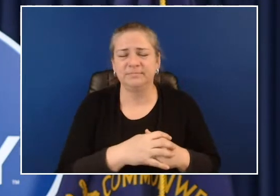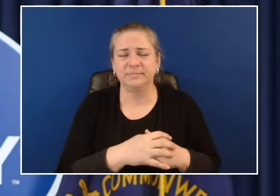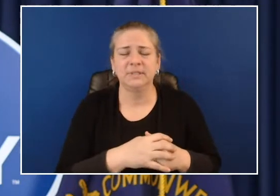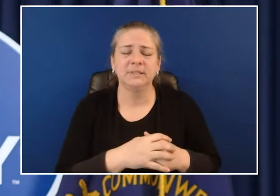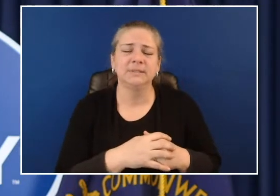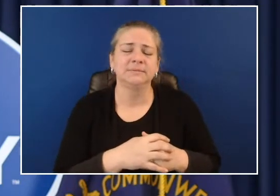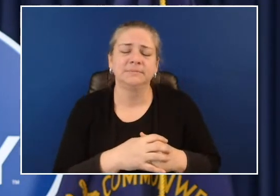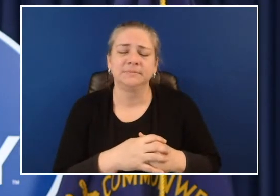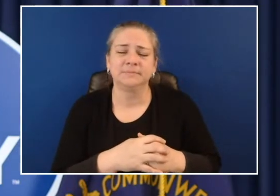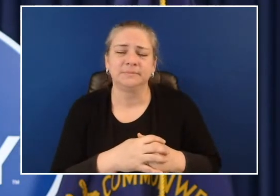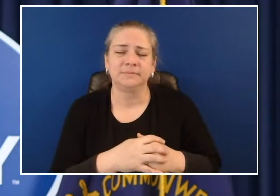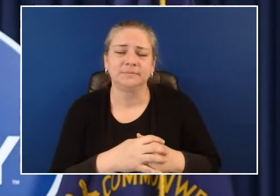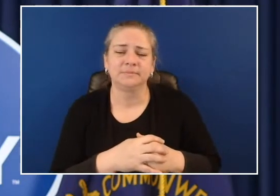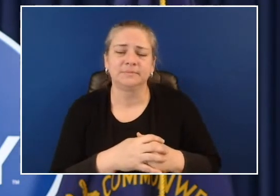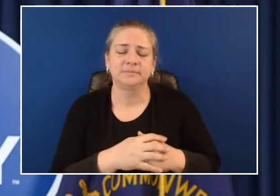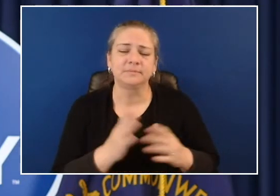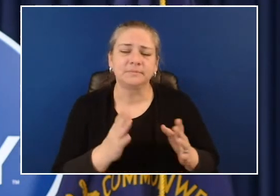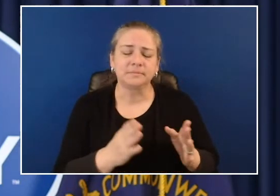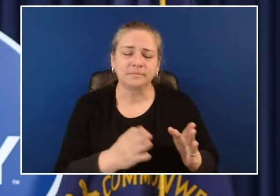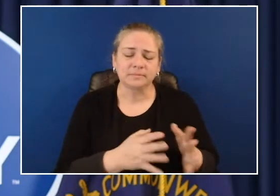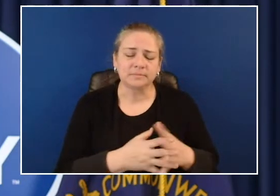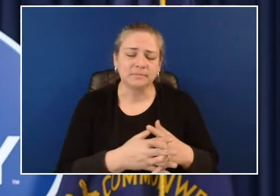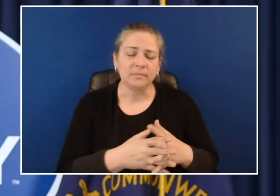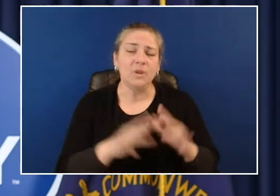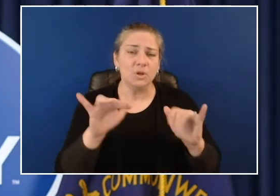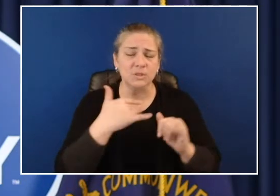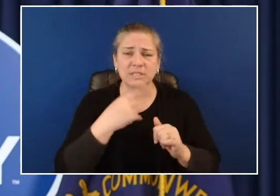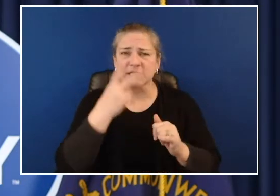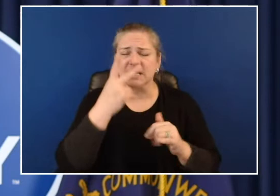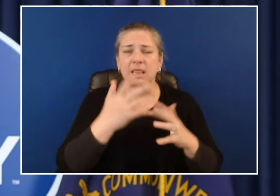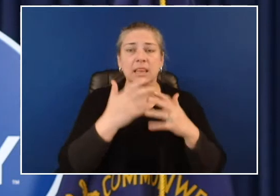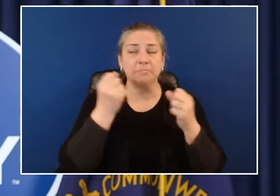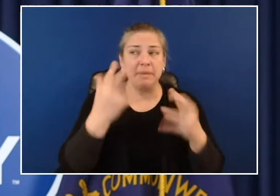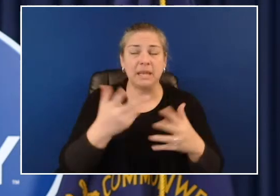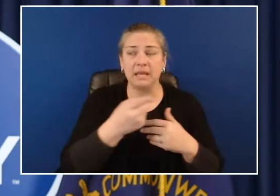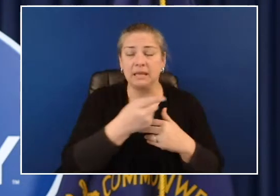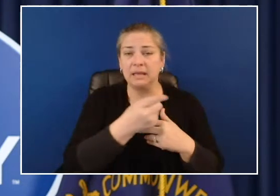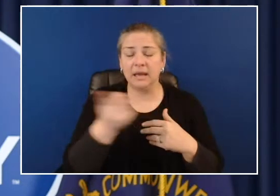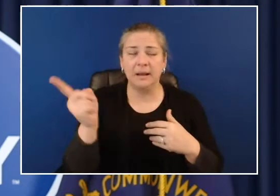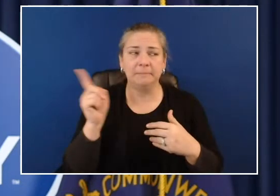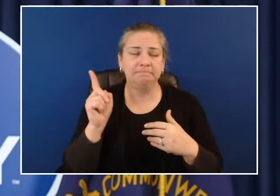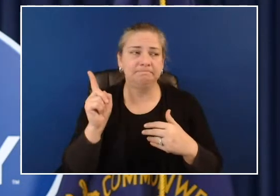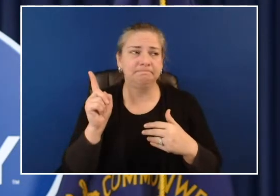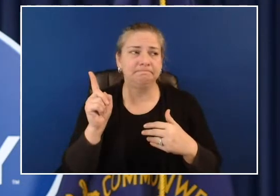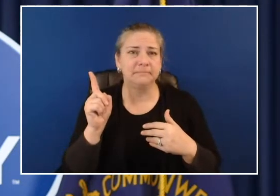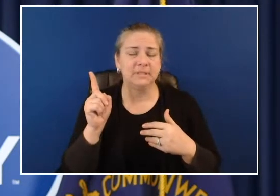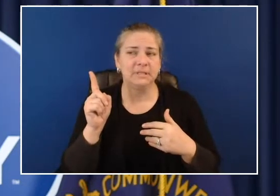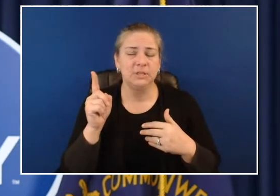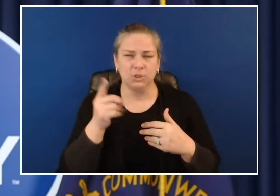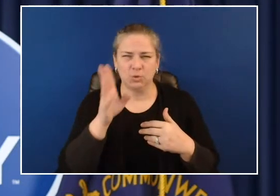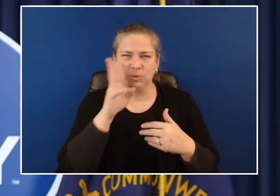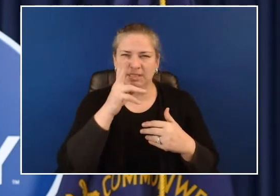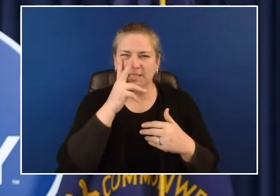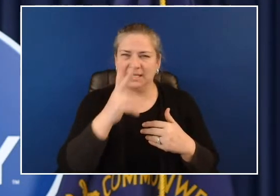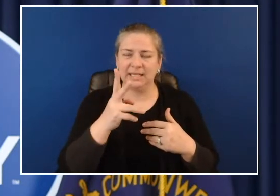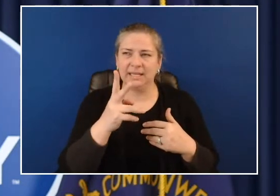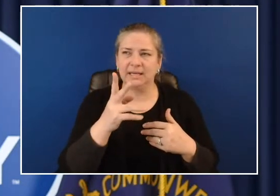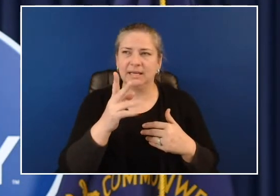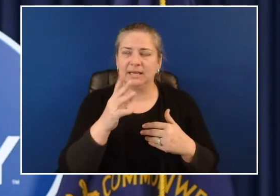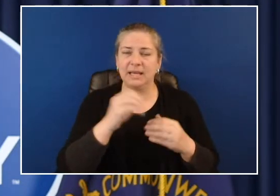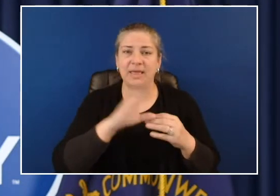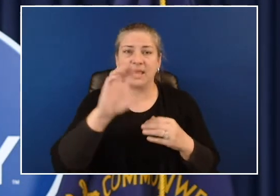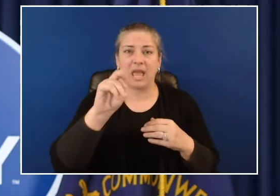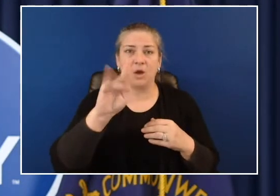We're also seeing a lot of increased activity, which you'll see throughout these counties